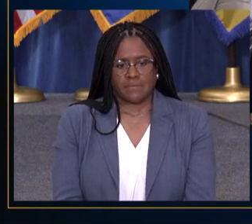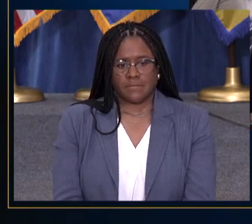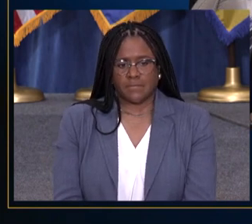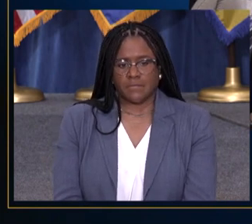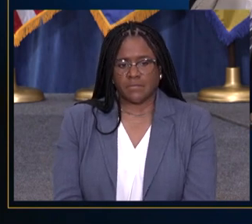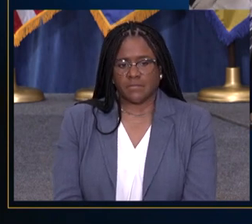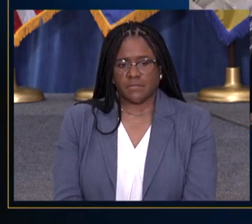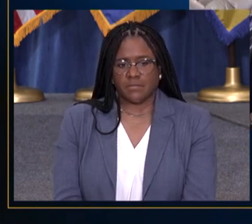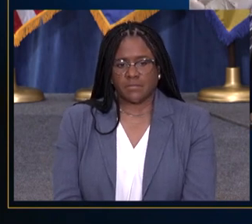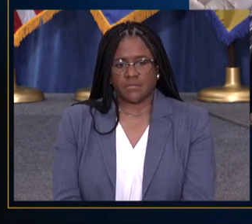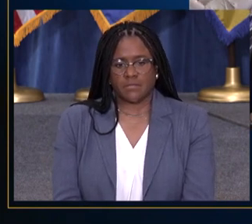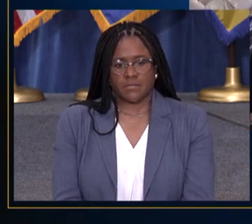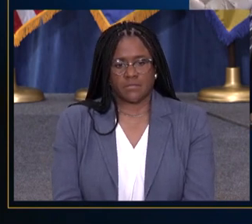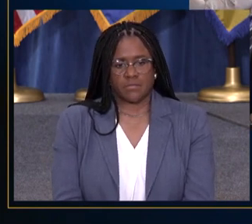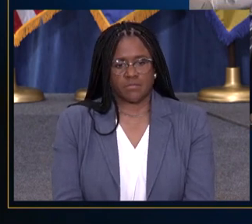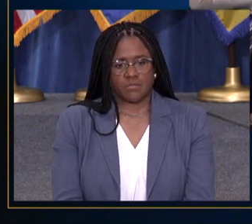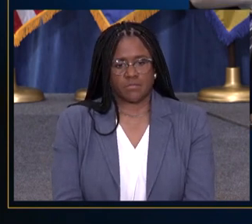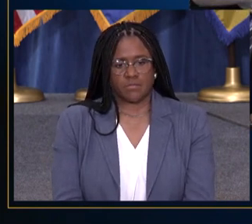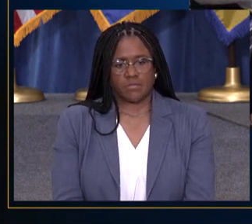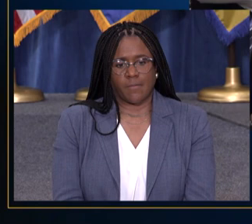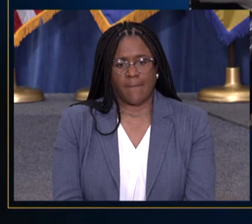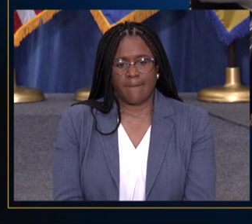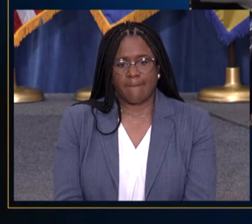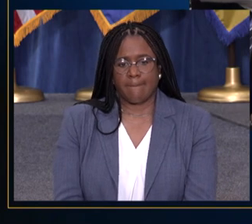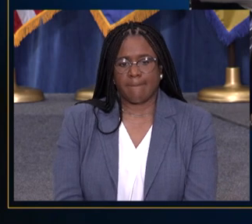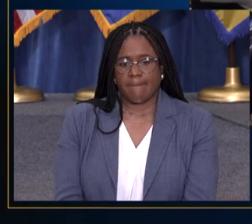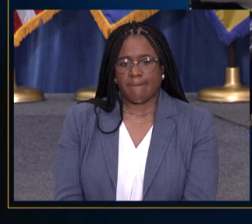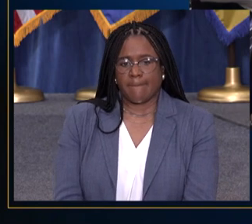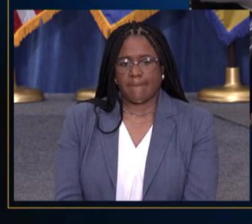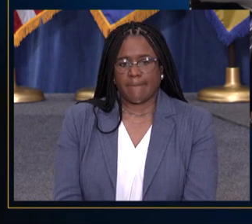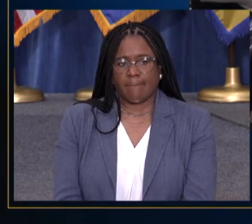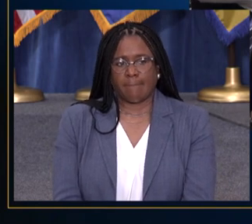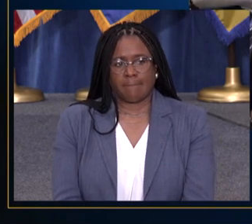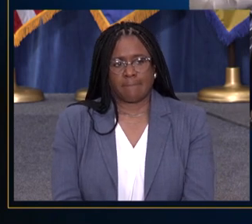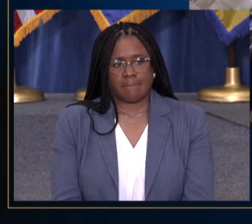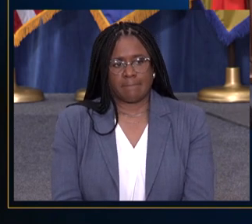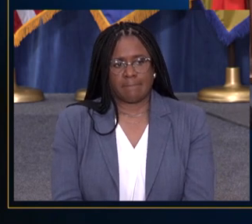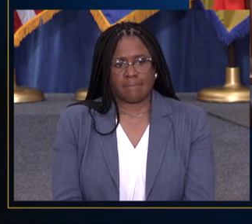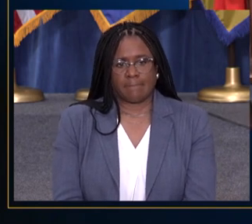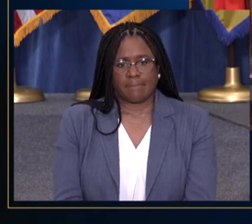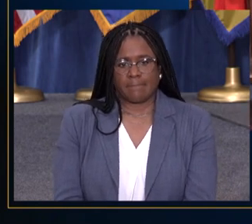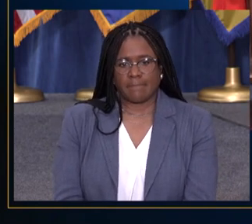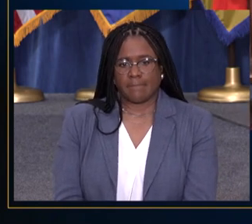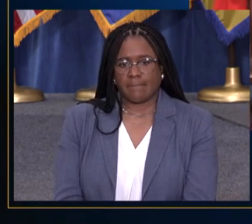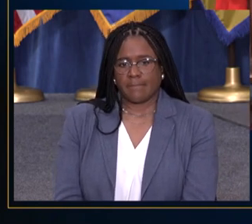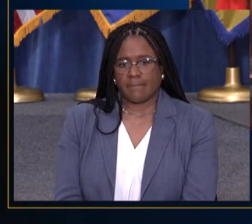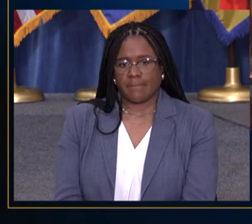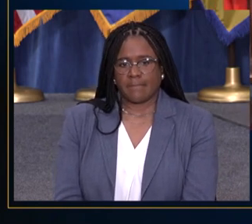Thank you.